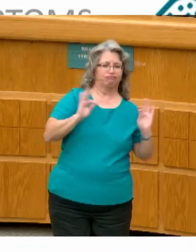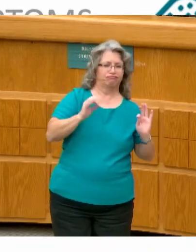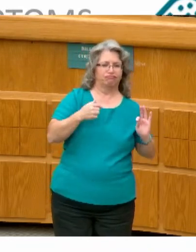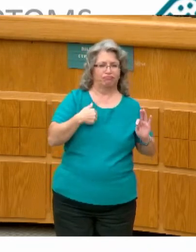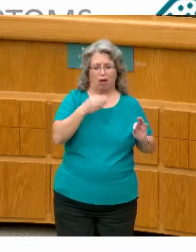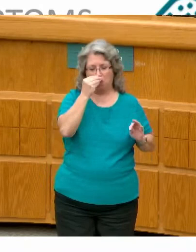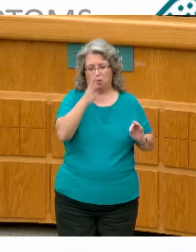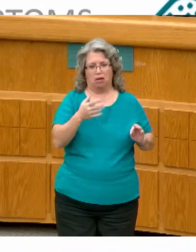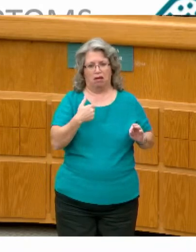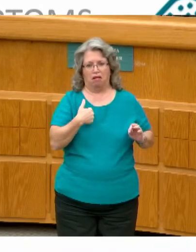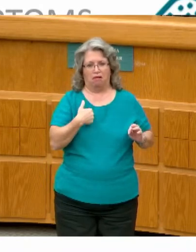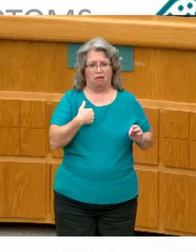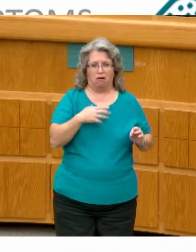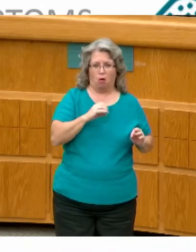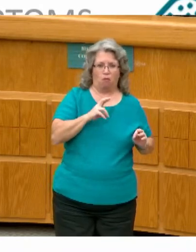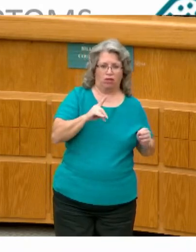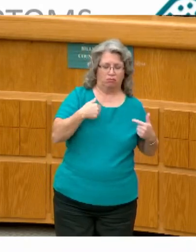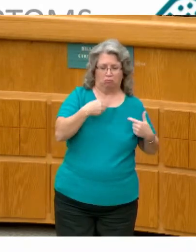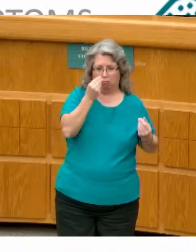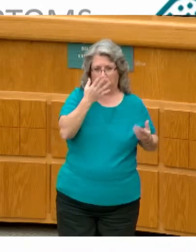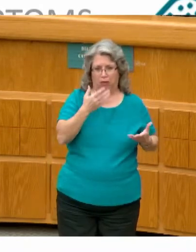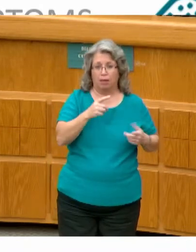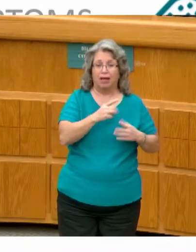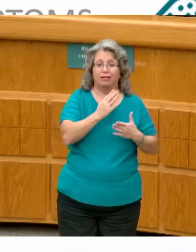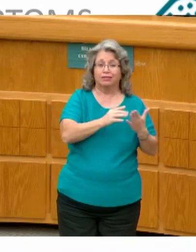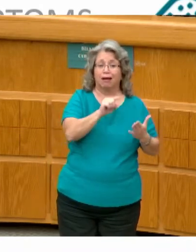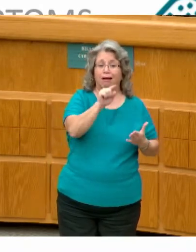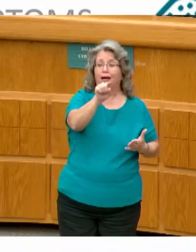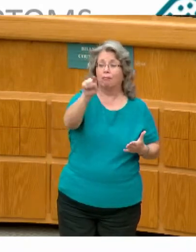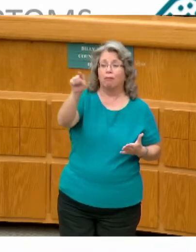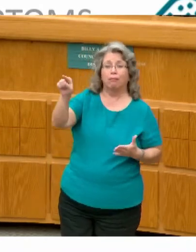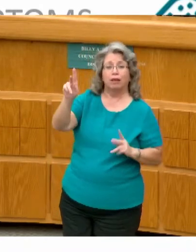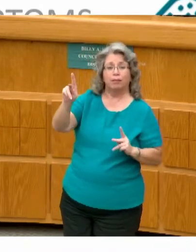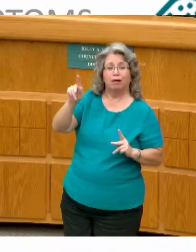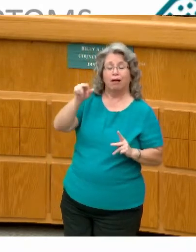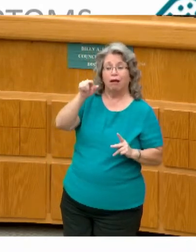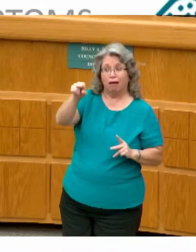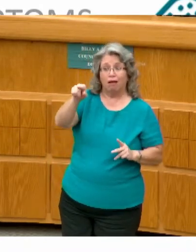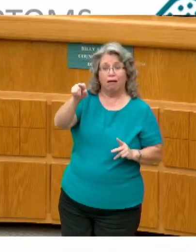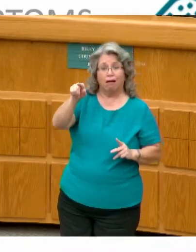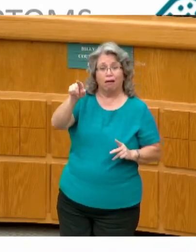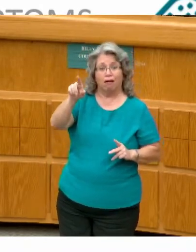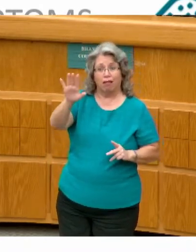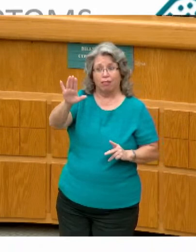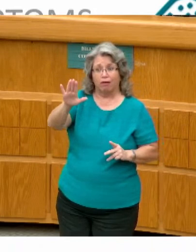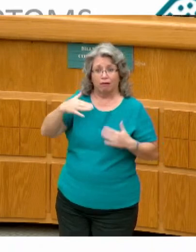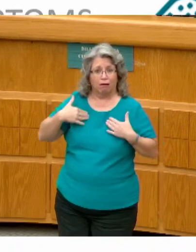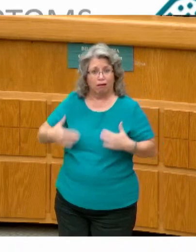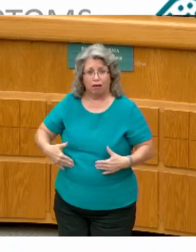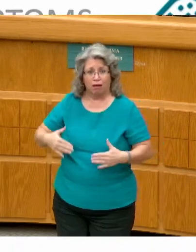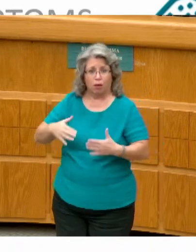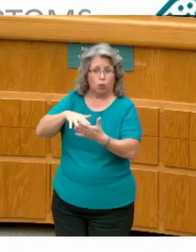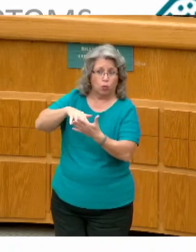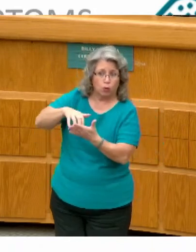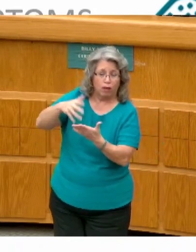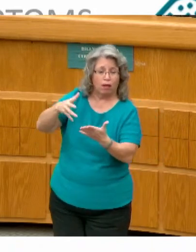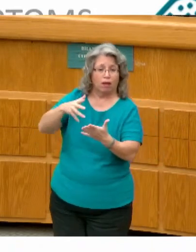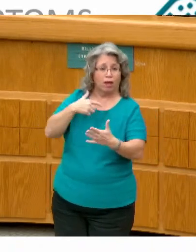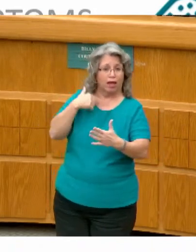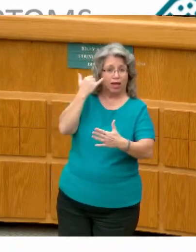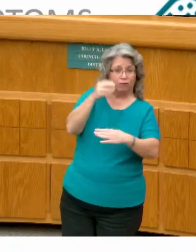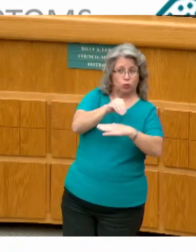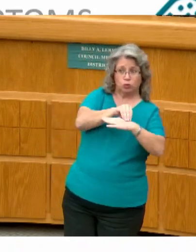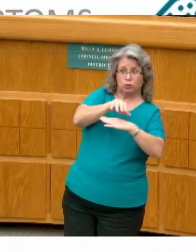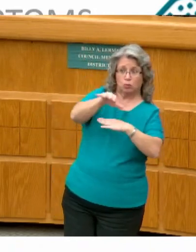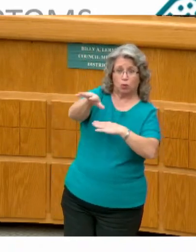effects of COVID, but there are people in our community that can suffer extreme negative effects from COVID. And if you are transmitting COVID onto